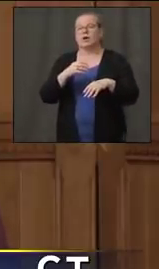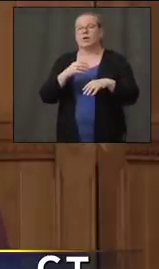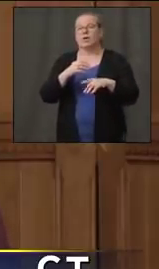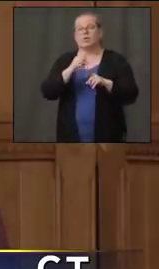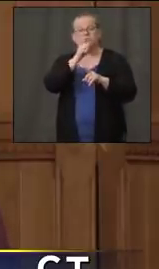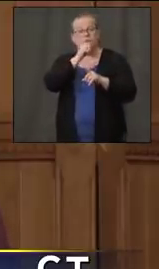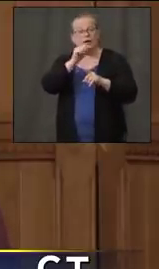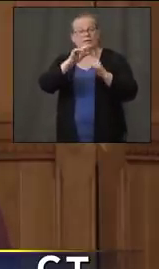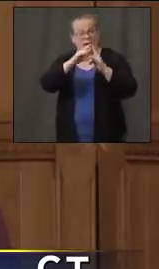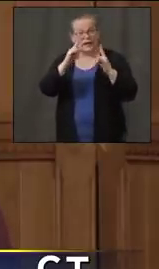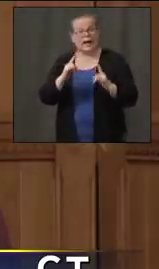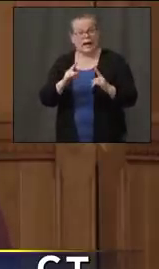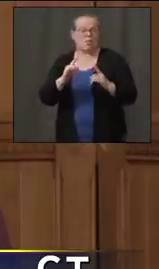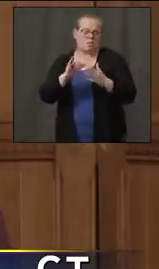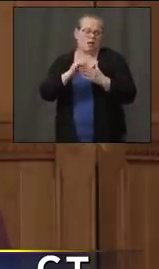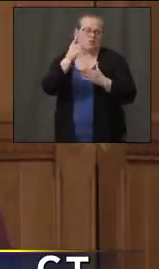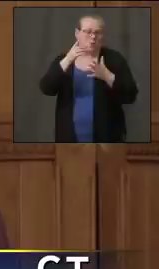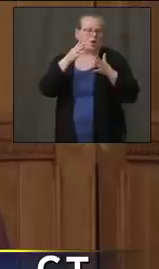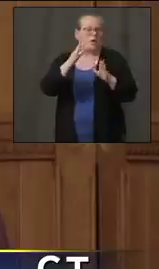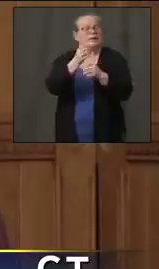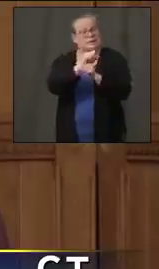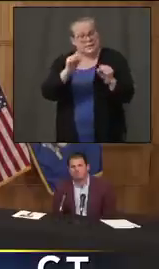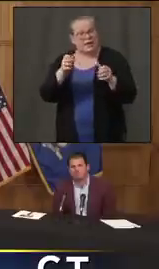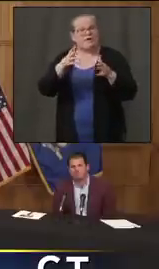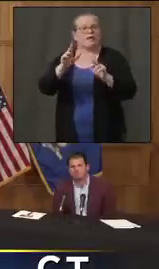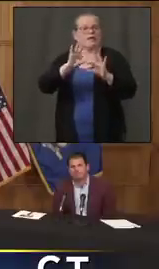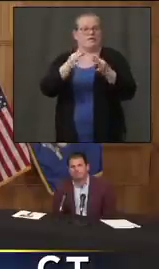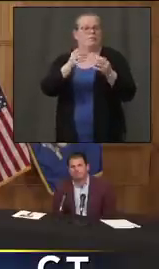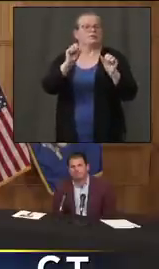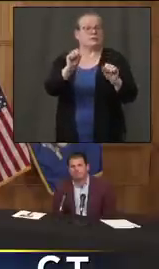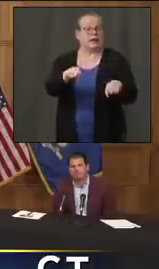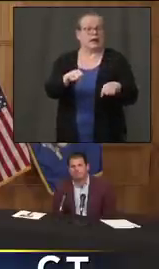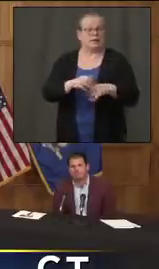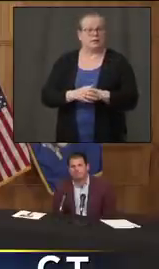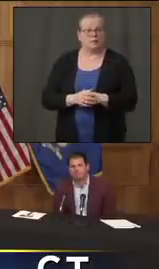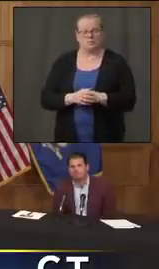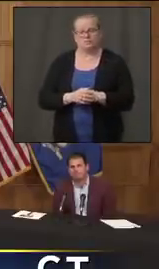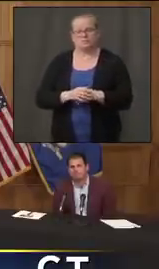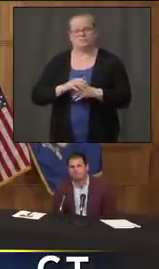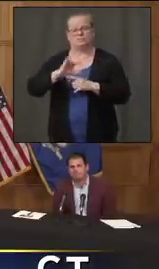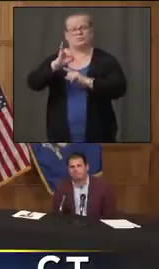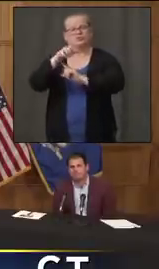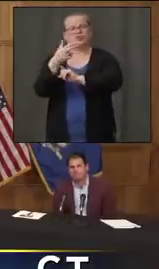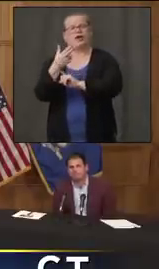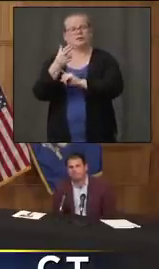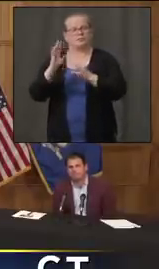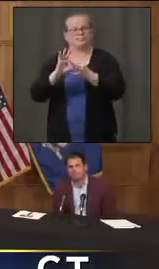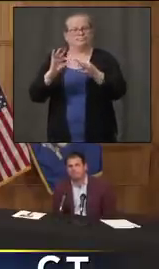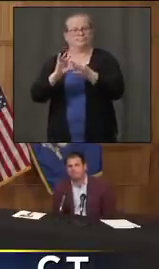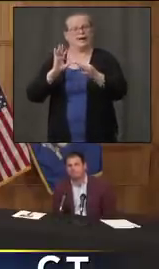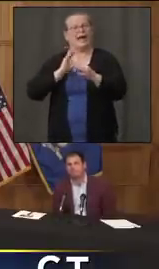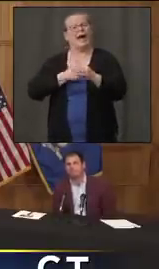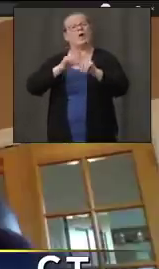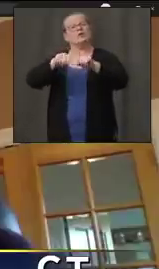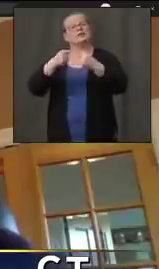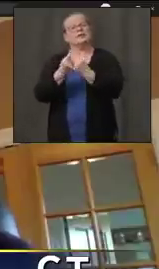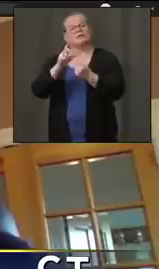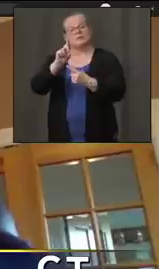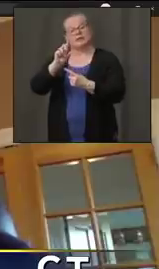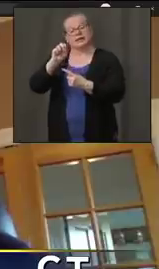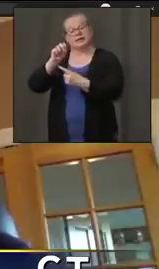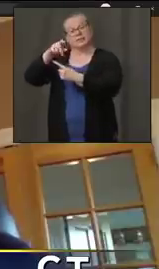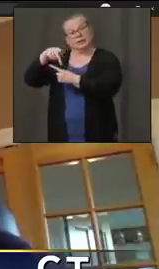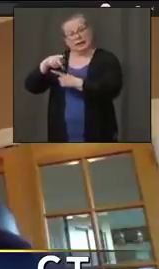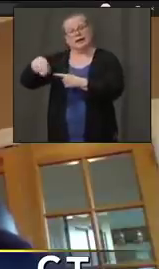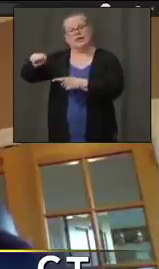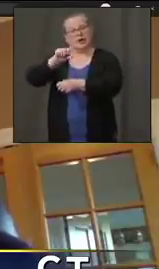do that was safe as well. And our team at the Department of Environmental Protection is working to get the state campgrounds open as quickly as